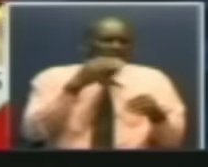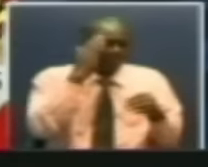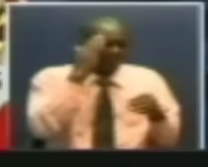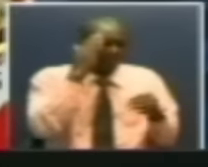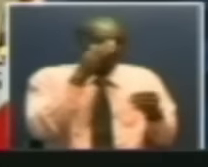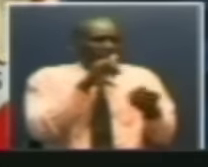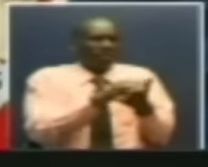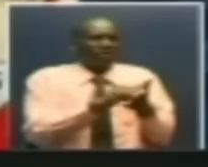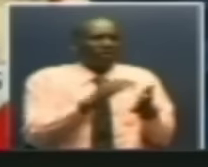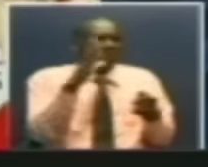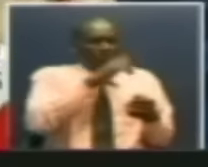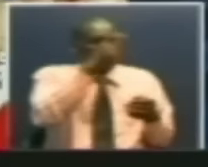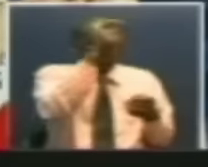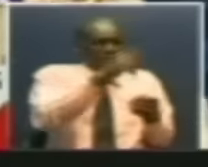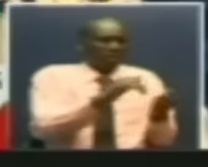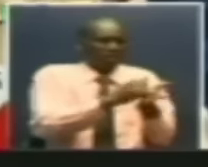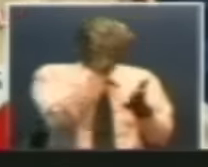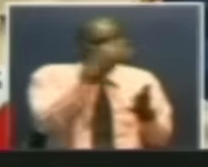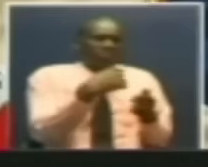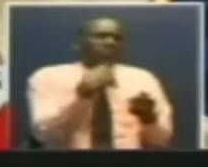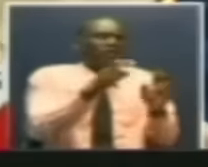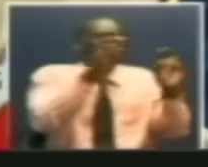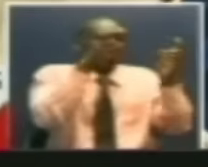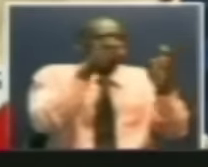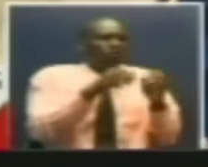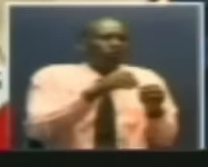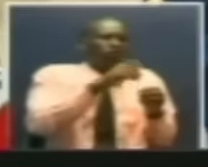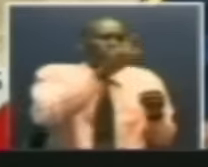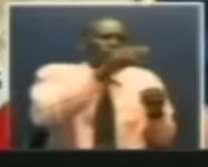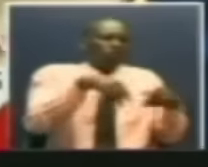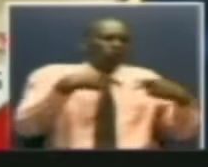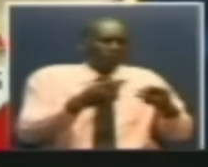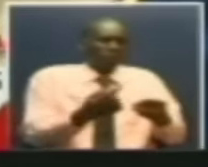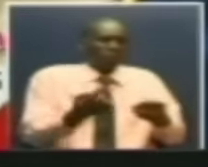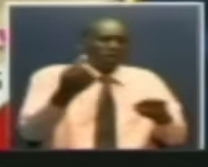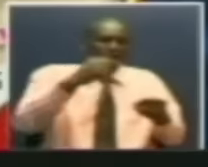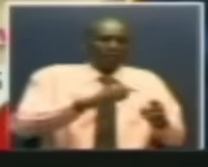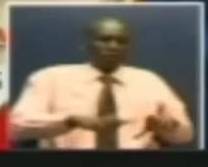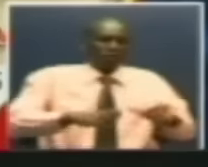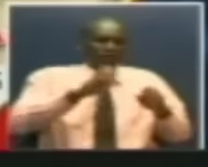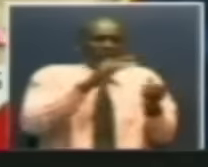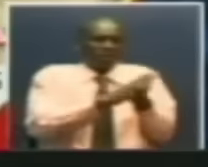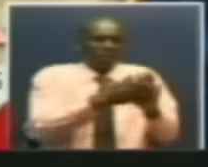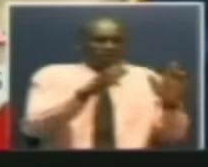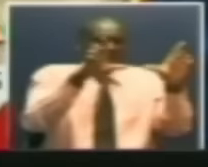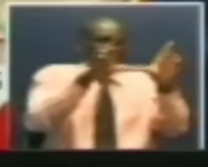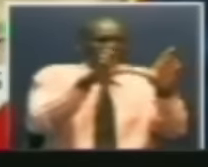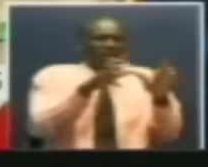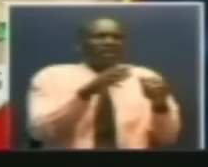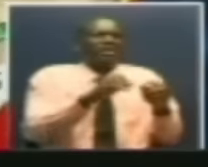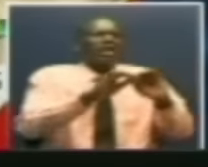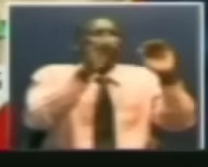I think that is misjudgment. And that is why I'm telling you the issue of illegal immigrants is a global issue. It's not an issue